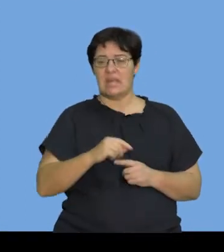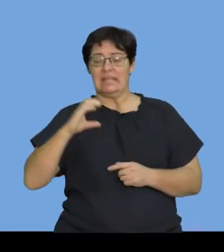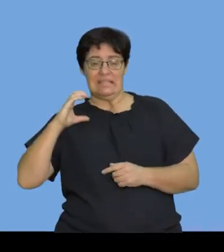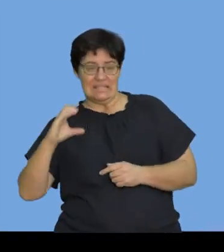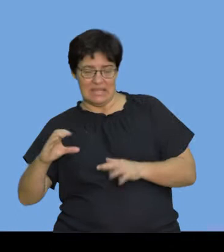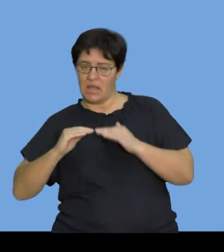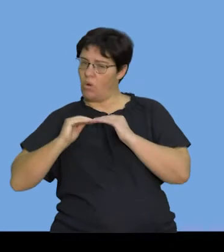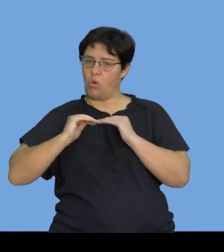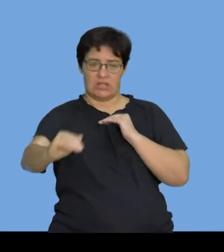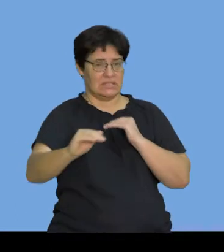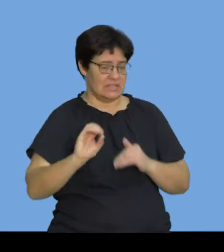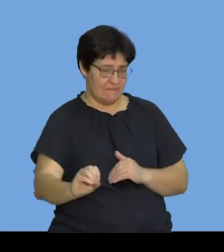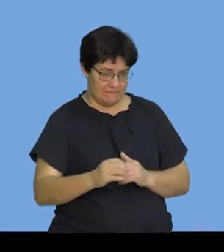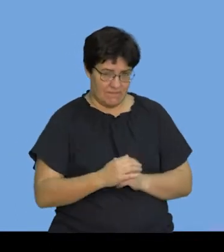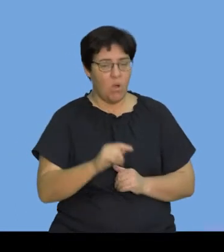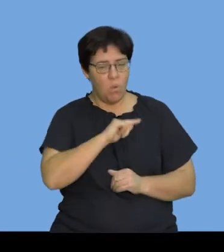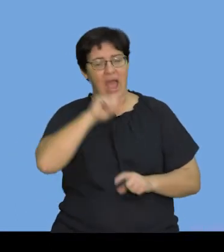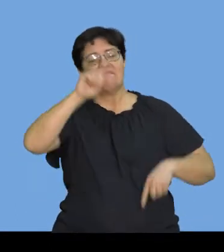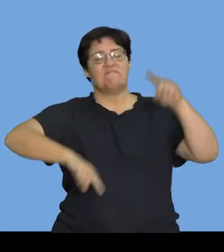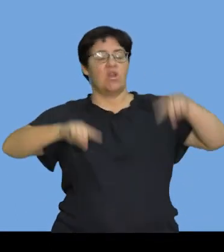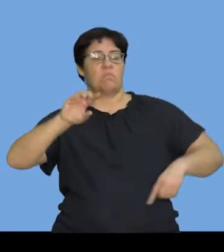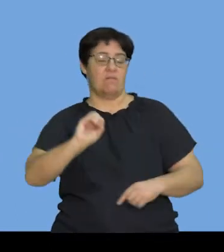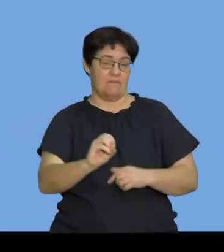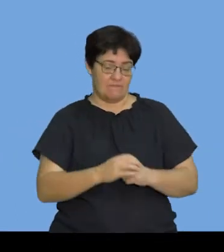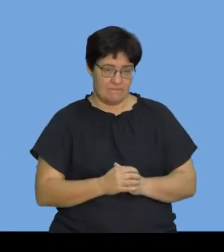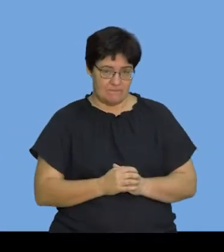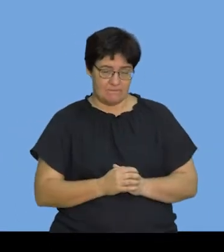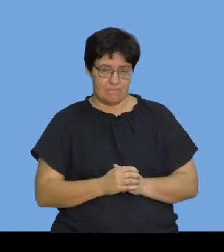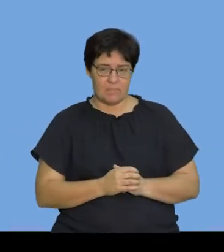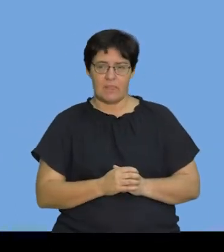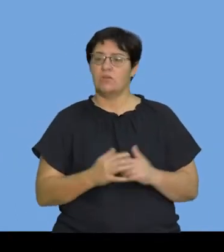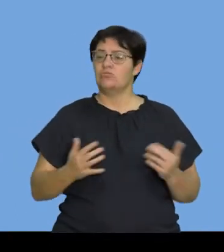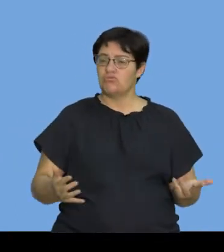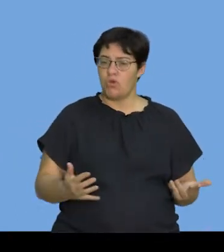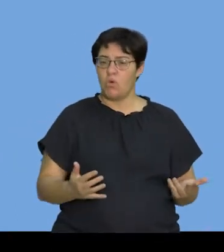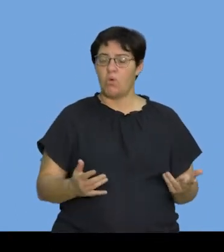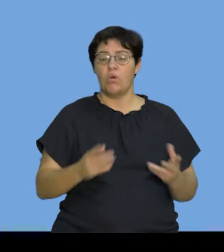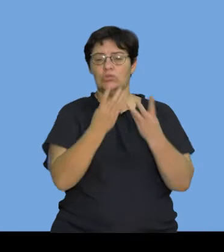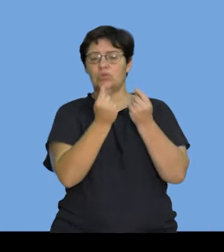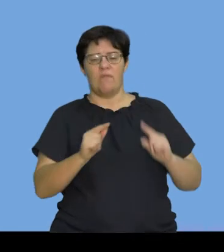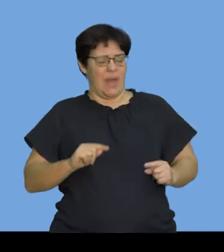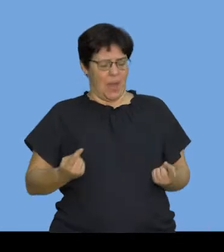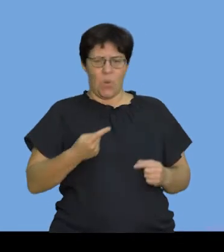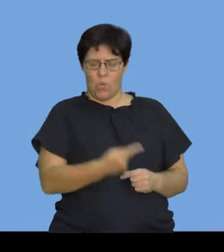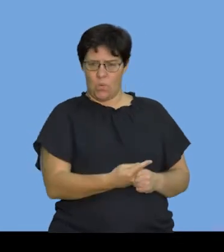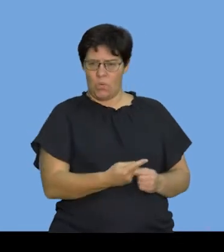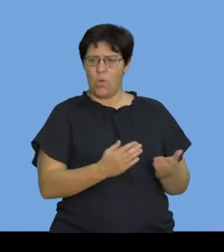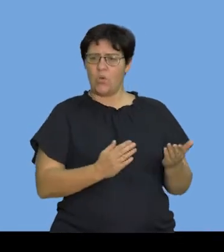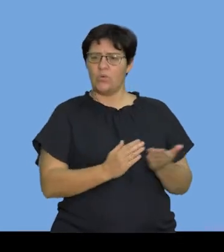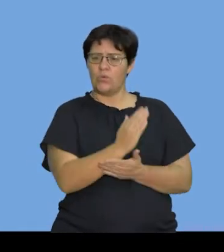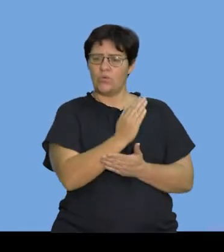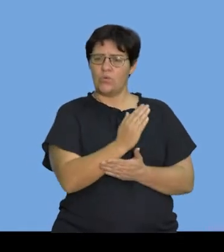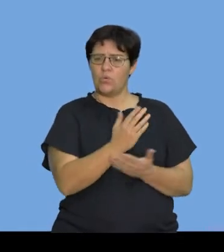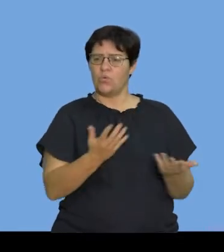are in front of a variable. Now, to solve a quadratic equation by factorization,